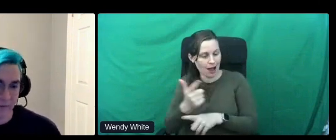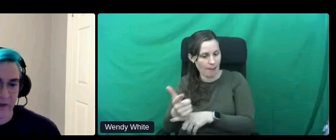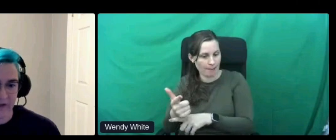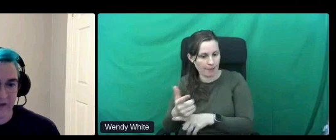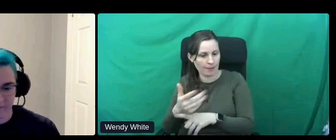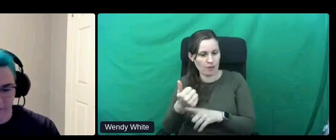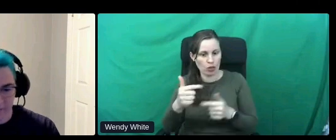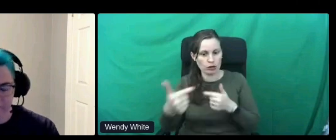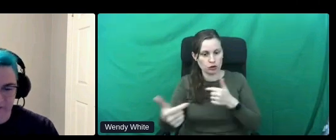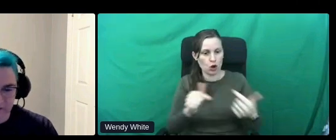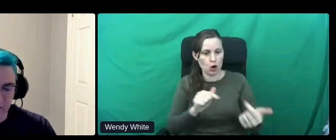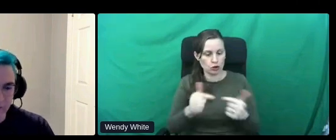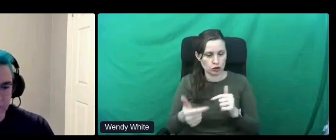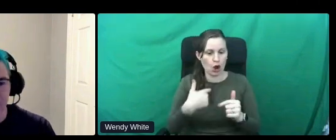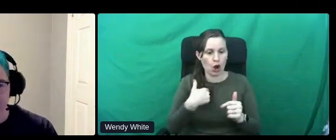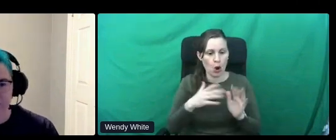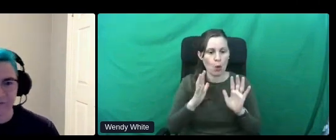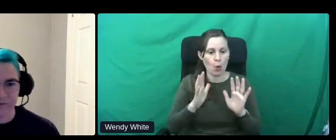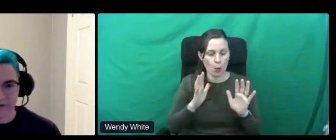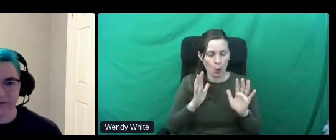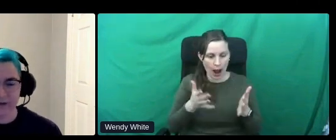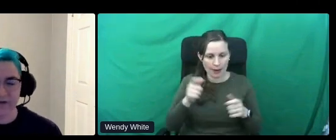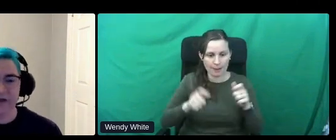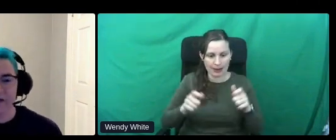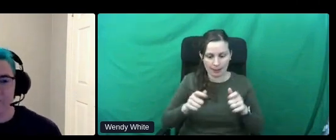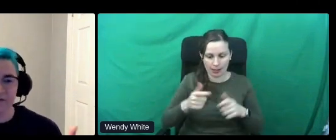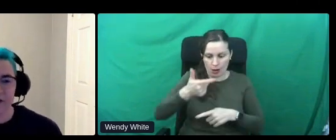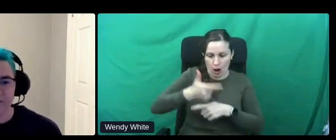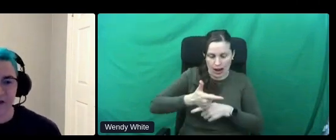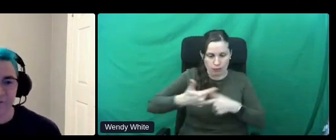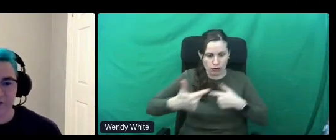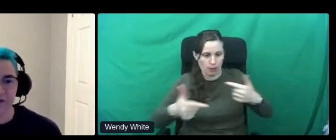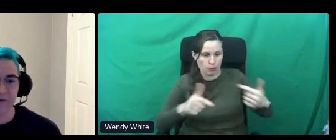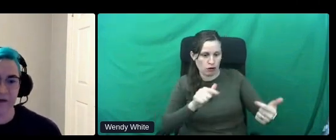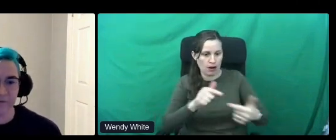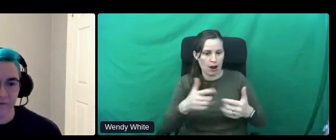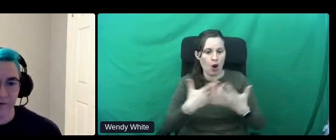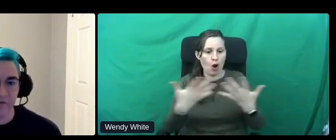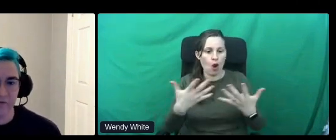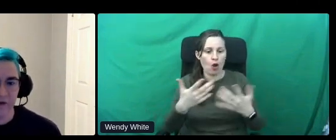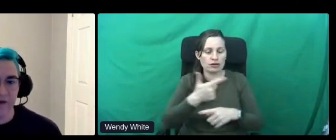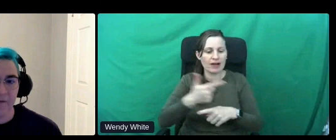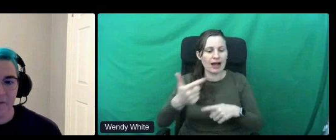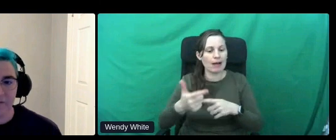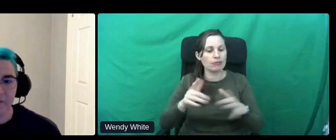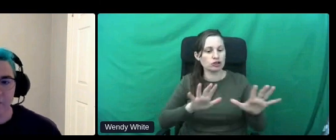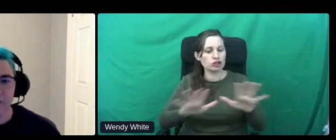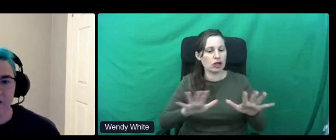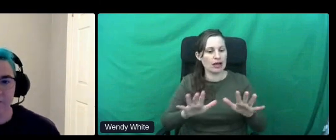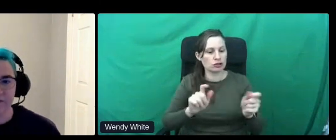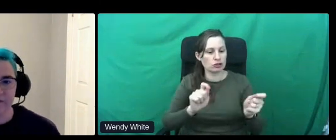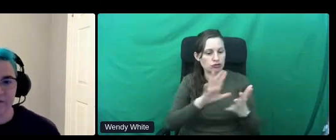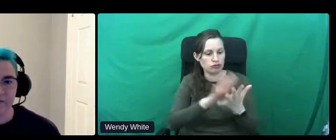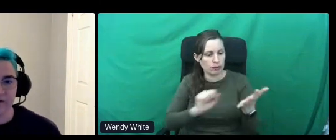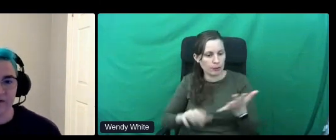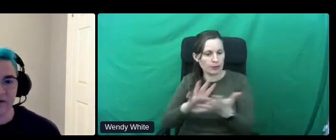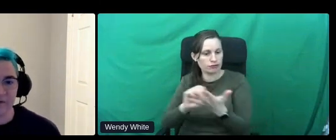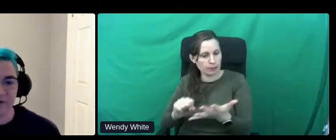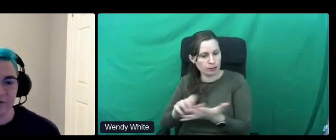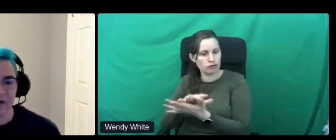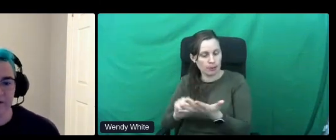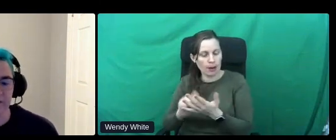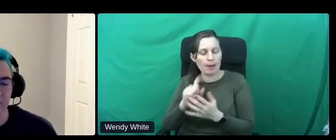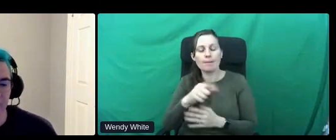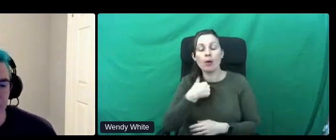where we actually had people physically holding cameras and moving around. There was a lot of camera shake that we had to remove. But we were able to go